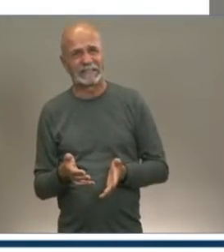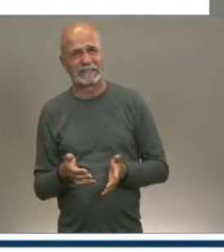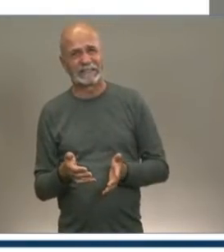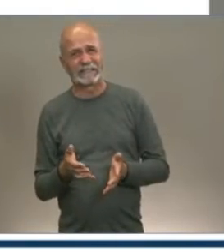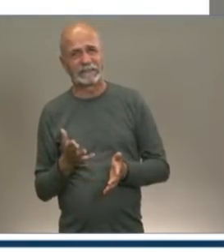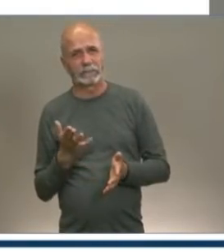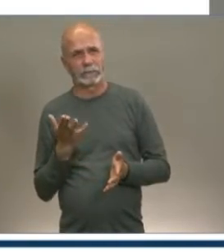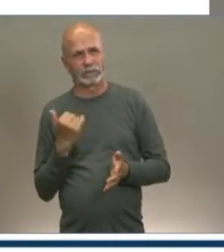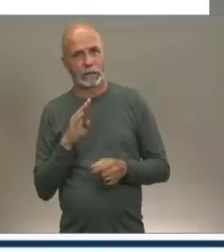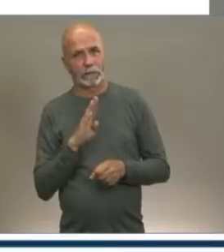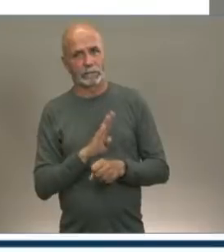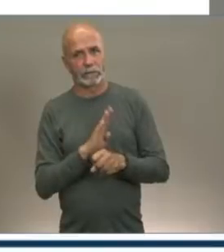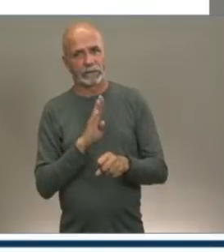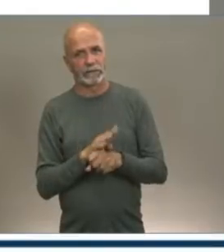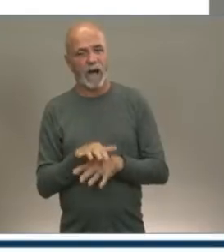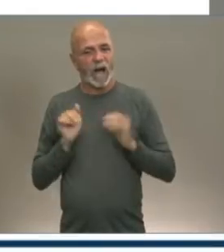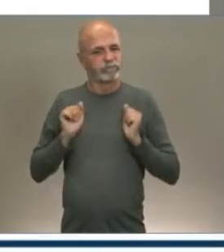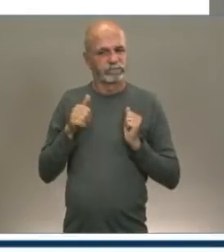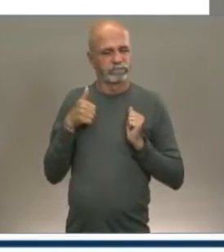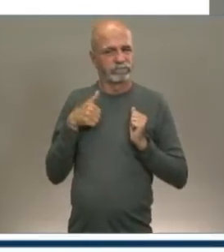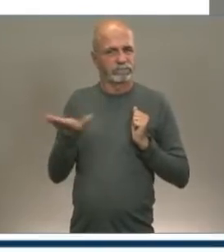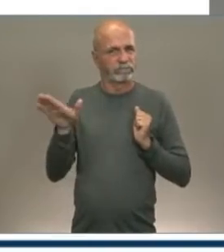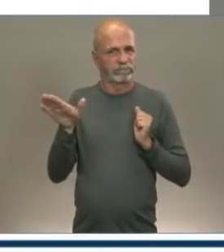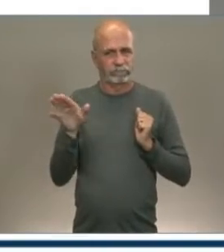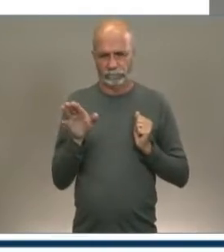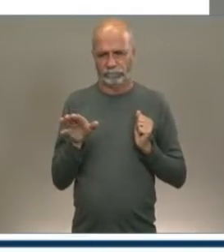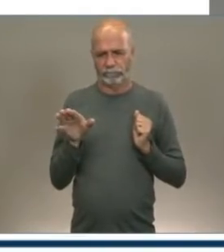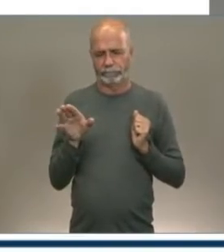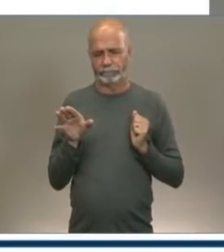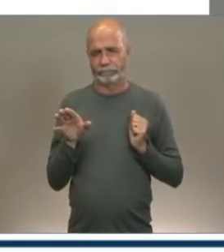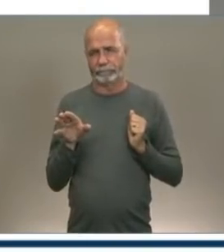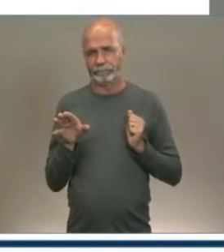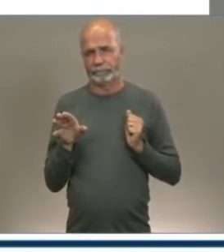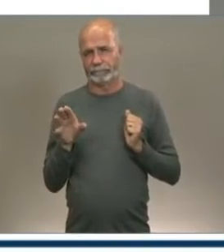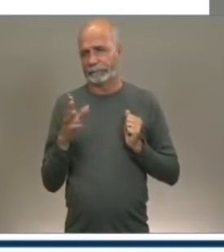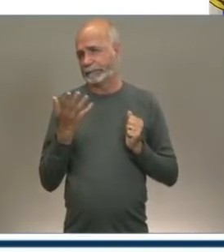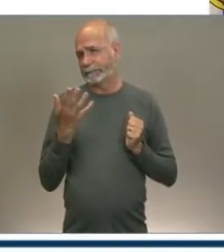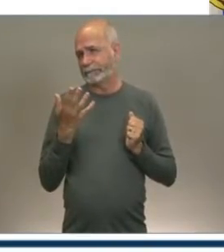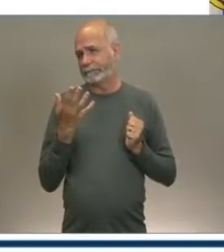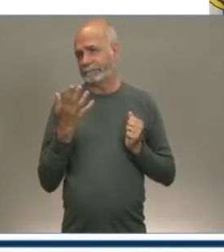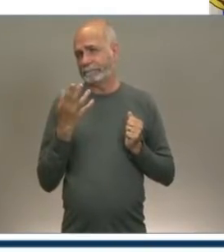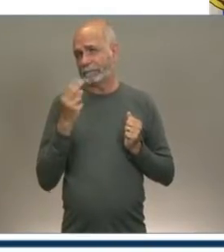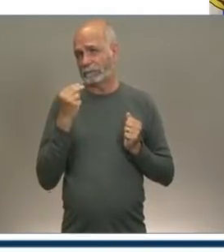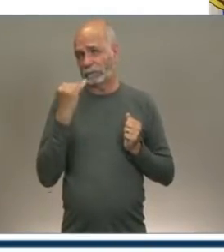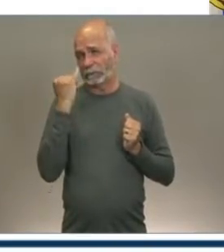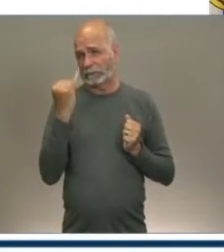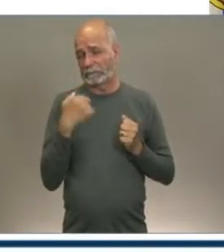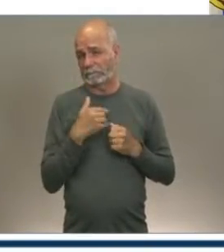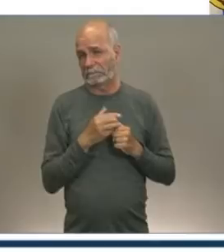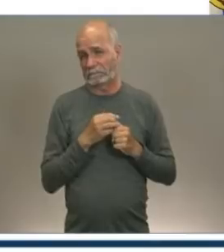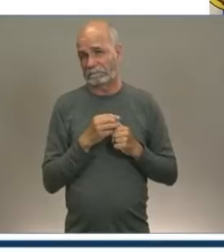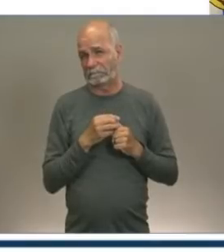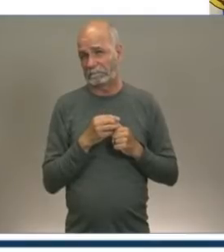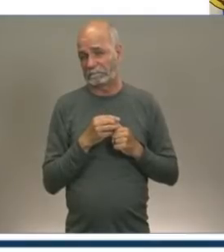would be distinguishing on the type of vaccine that people have received. Next, we'll go to Jesse Thomas with Global.